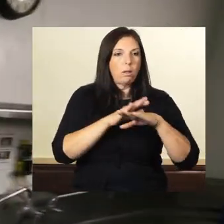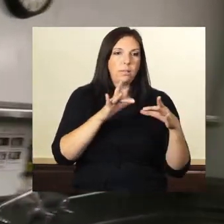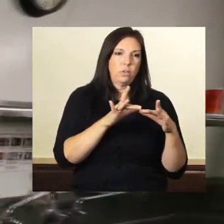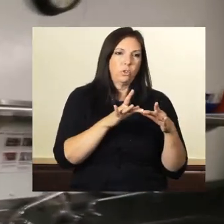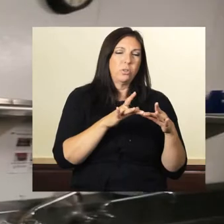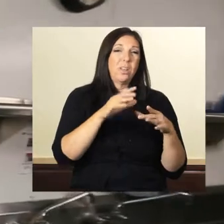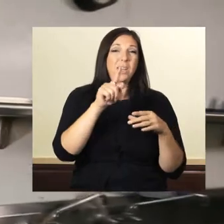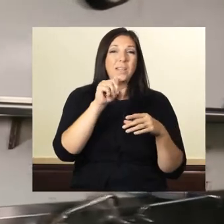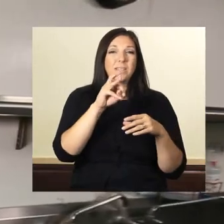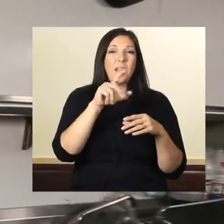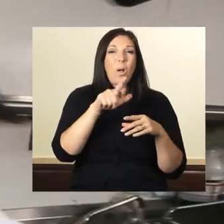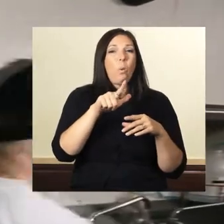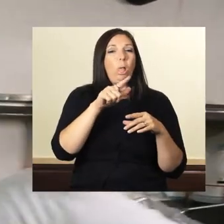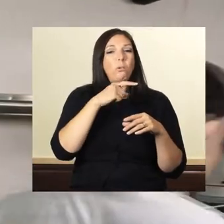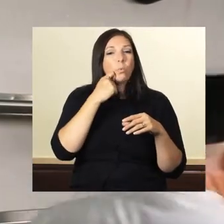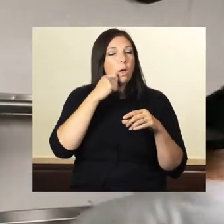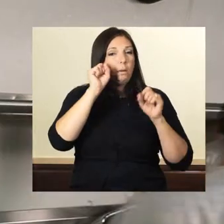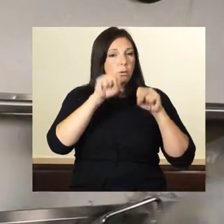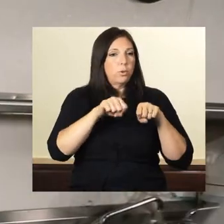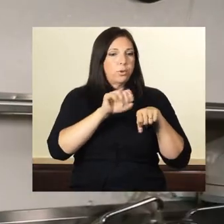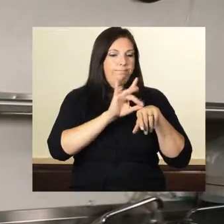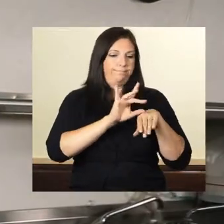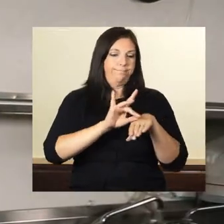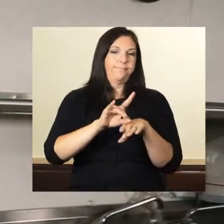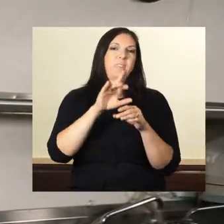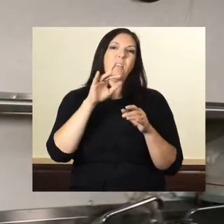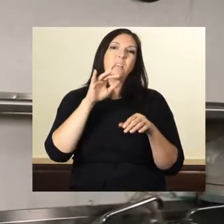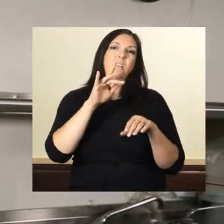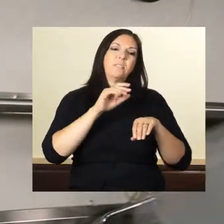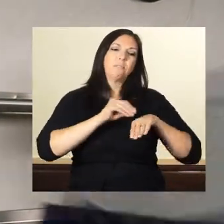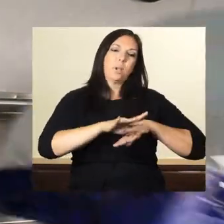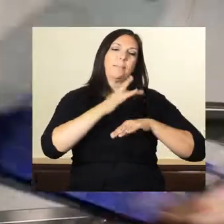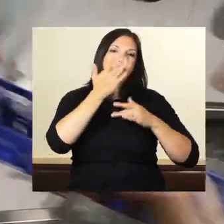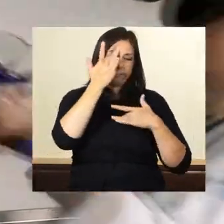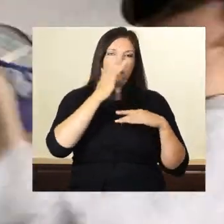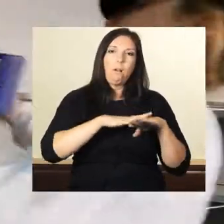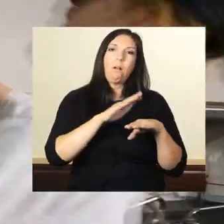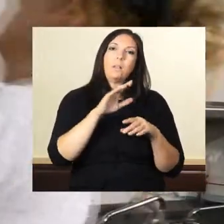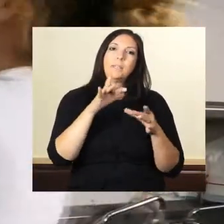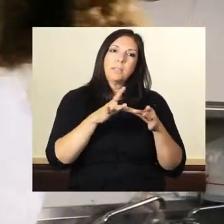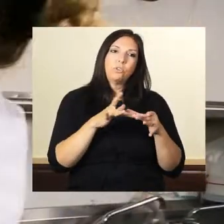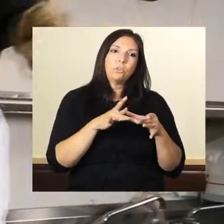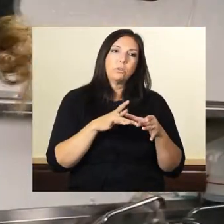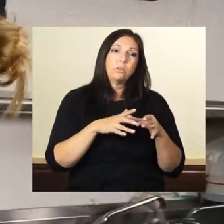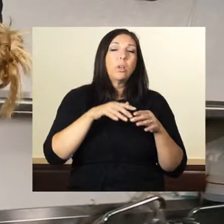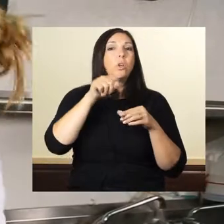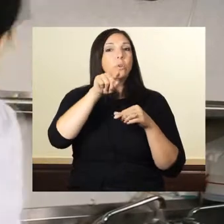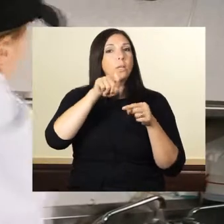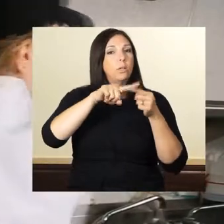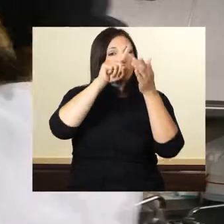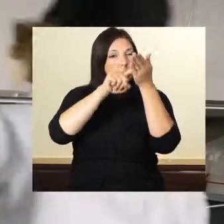washing, it's also not used for dish washing. Towel drying could contaminate the dishes.